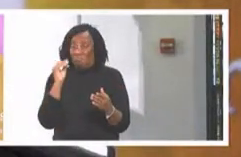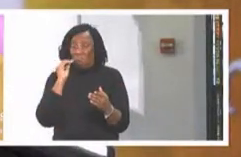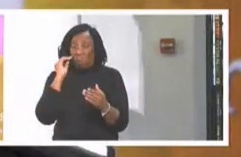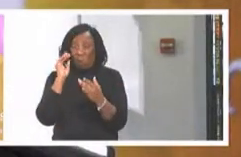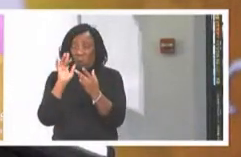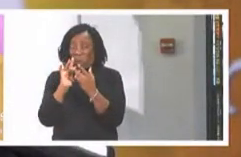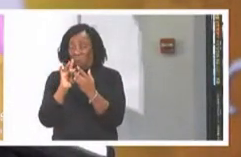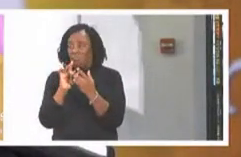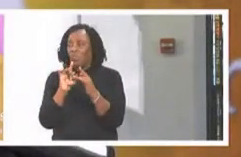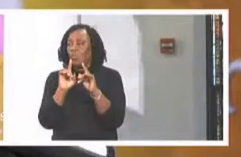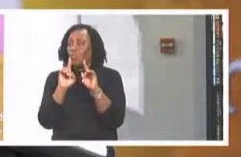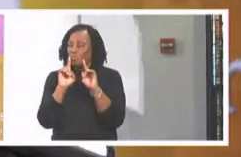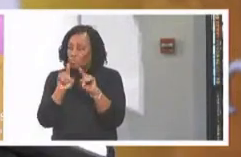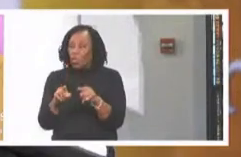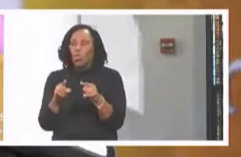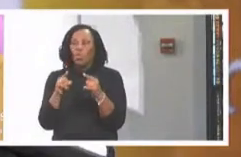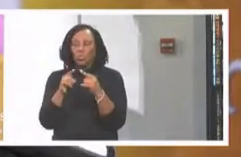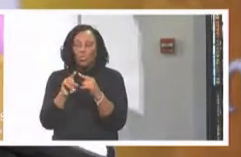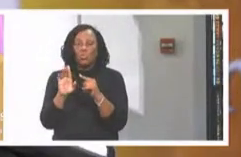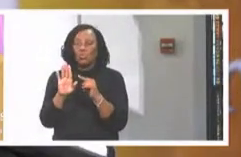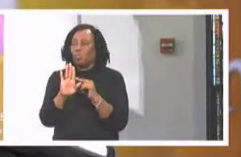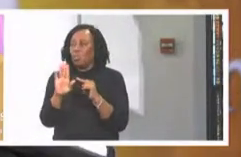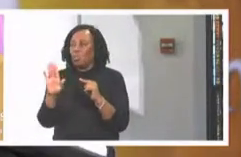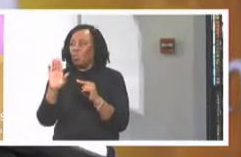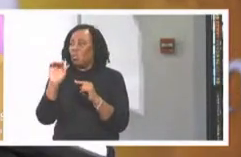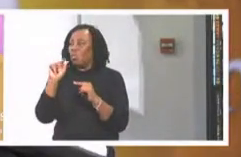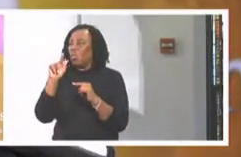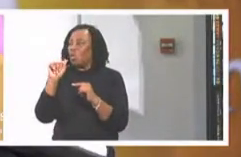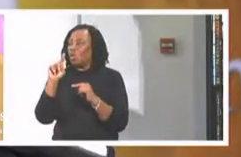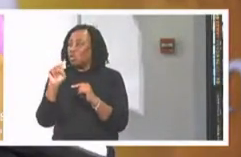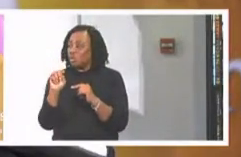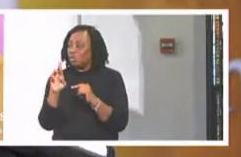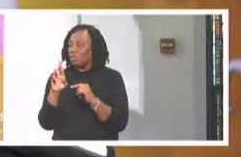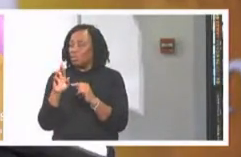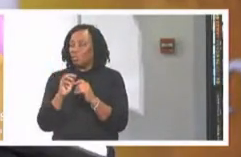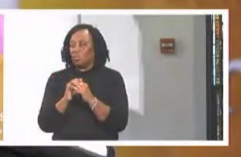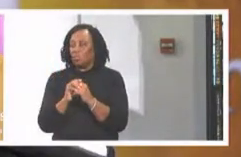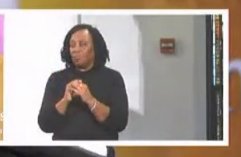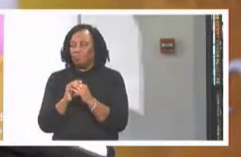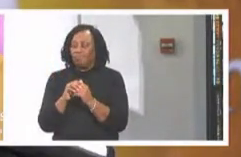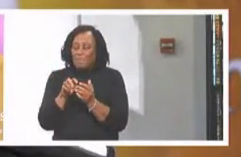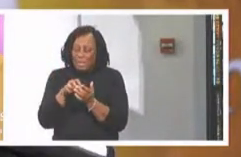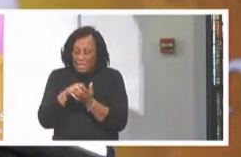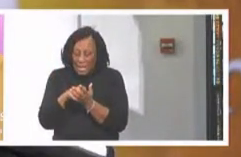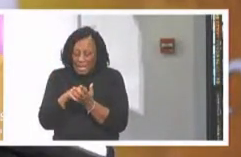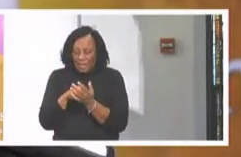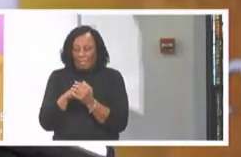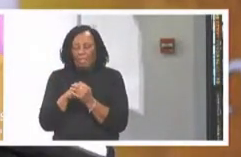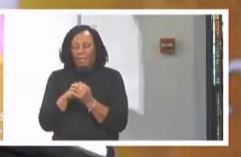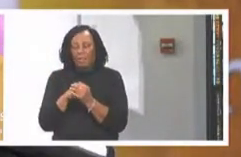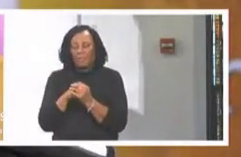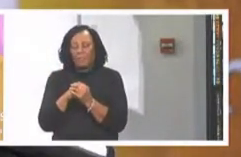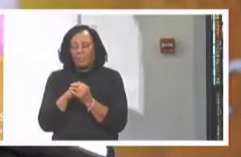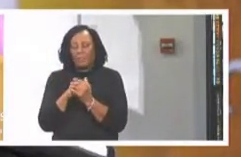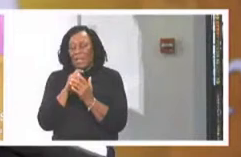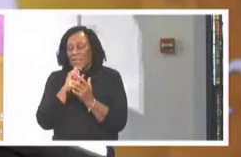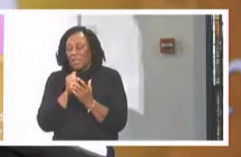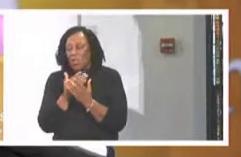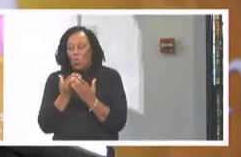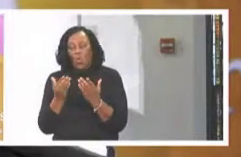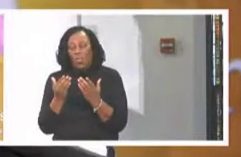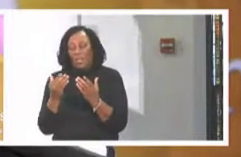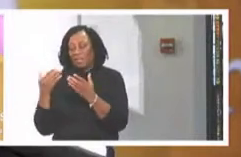to go to your altar, to kneel where you are, to come here. Take those old things and lay